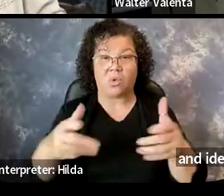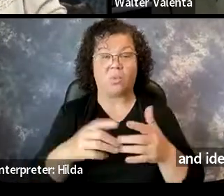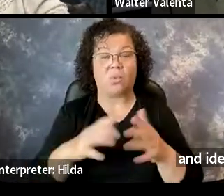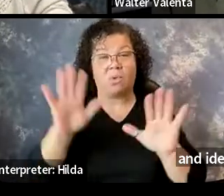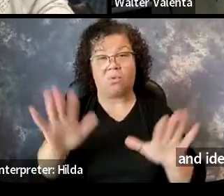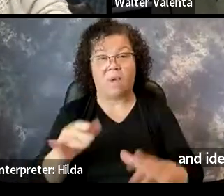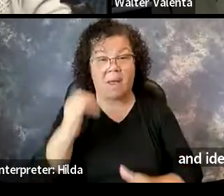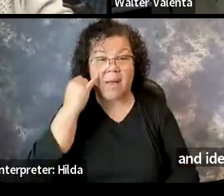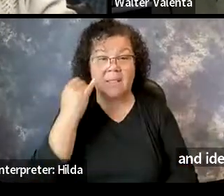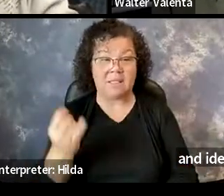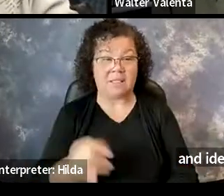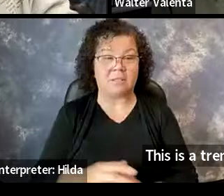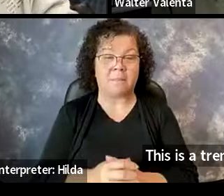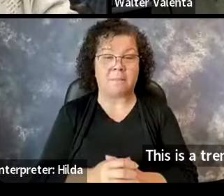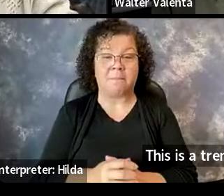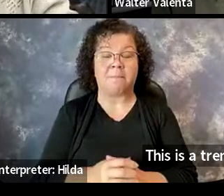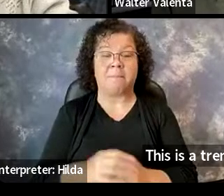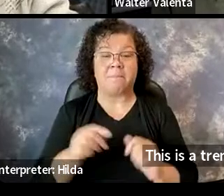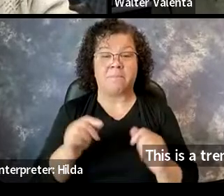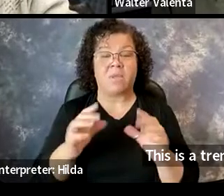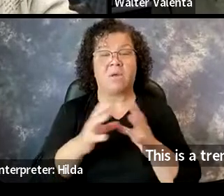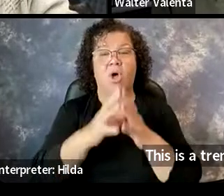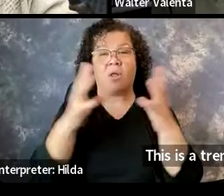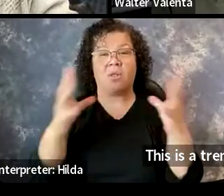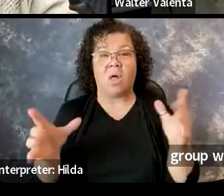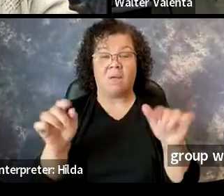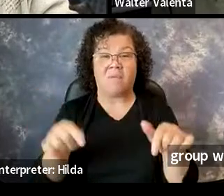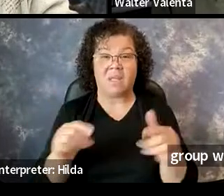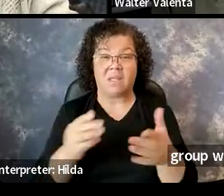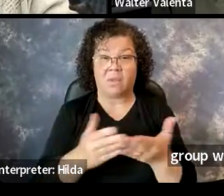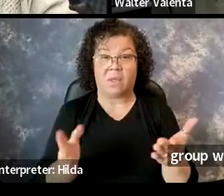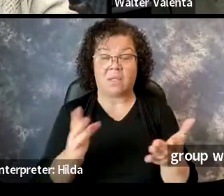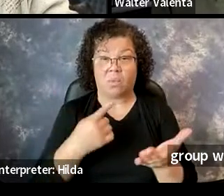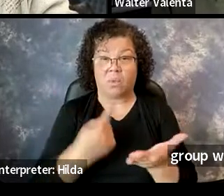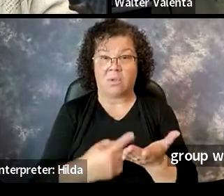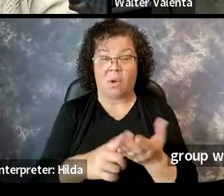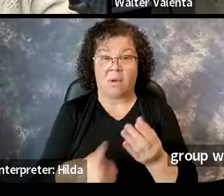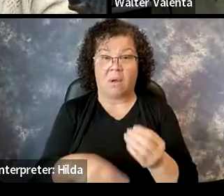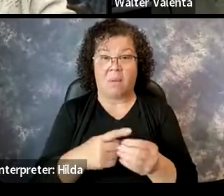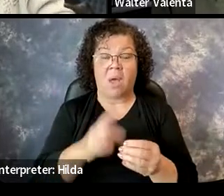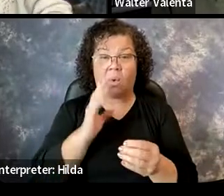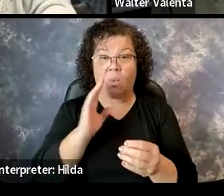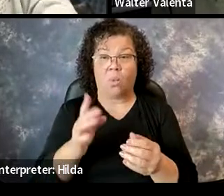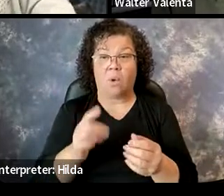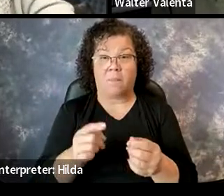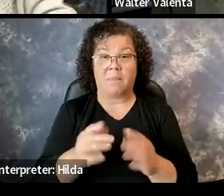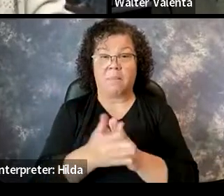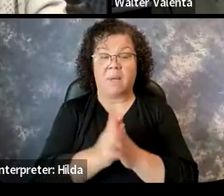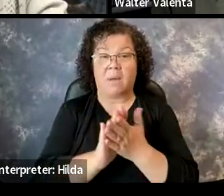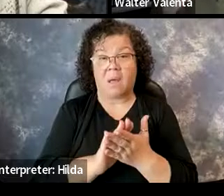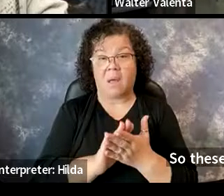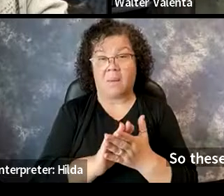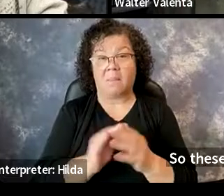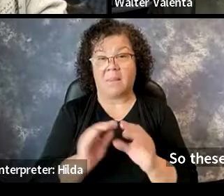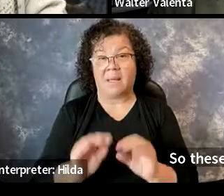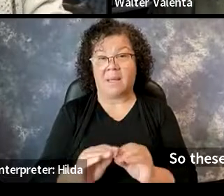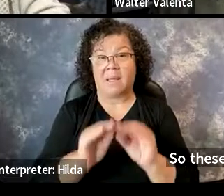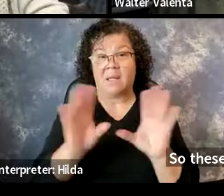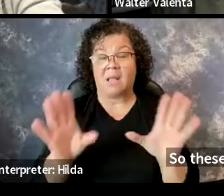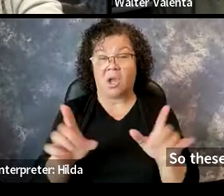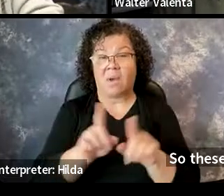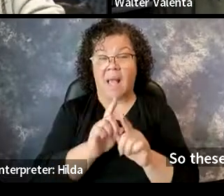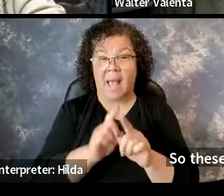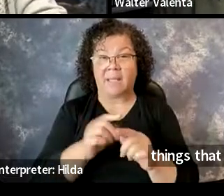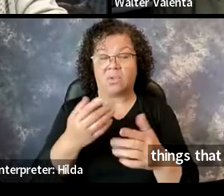So a lot of these things that we're talking about will become clearer as we